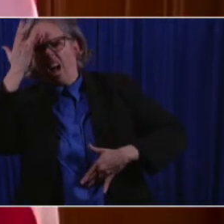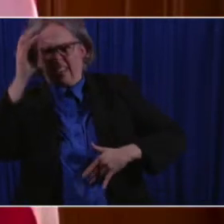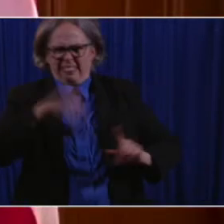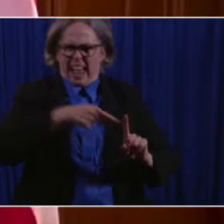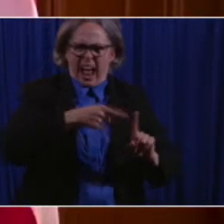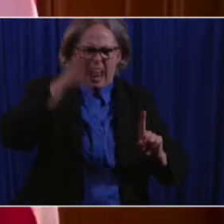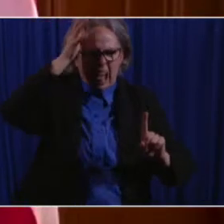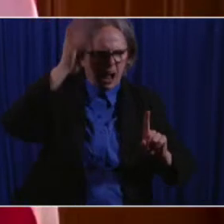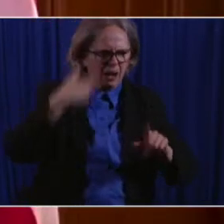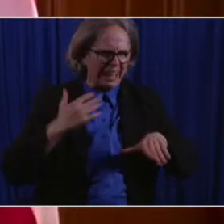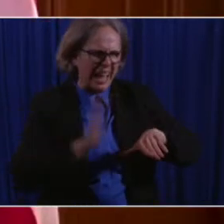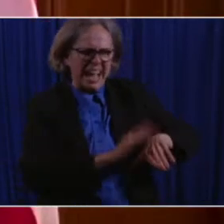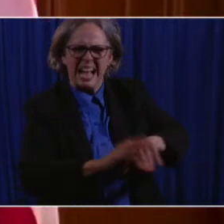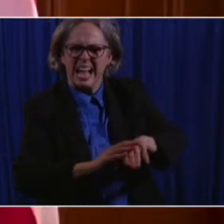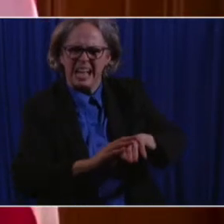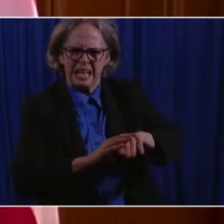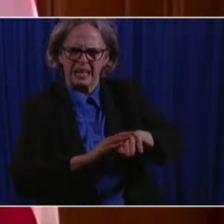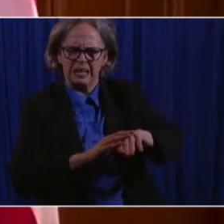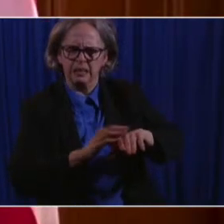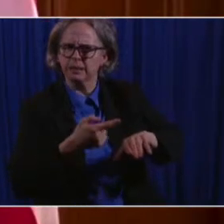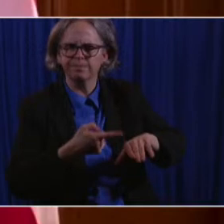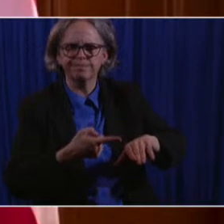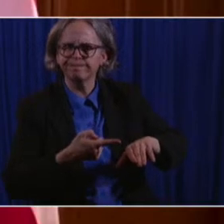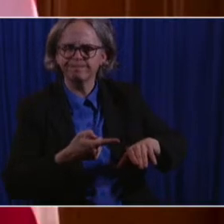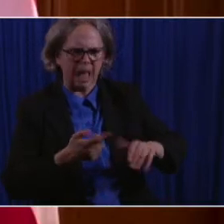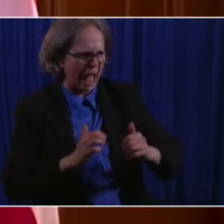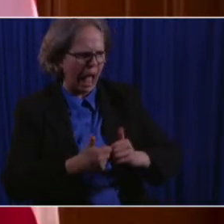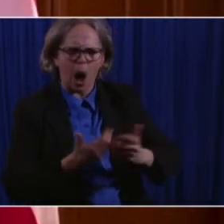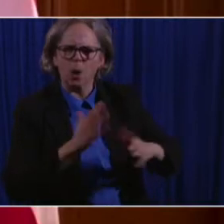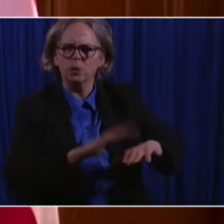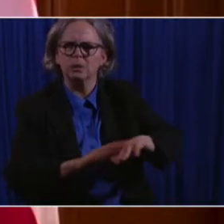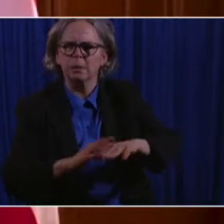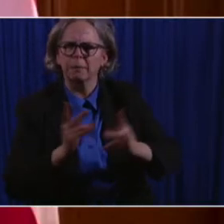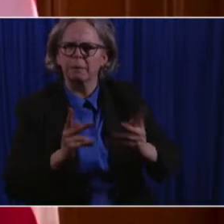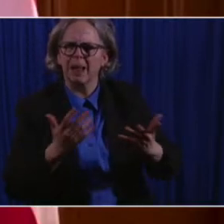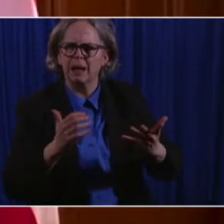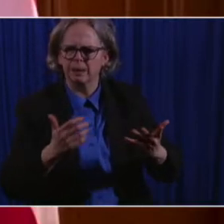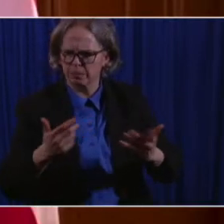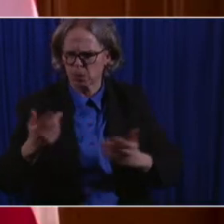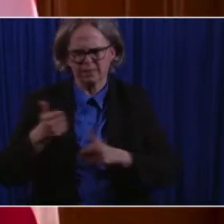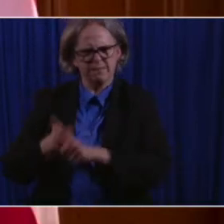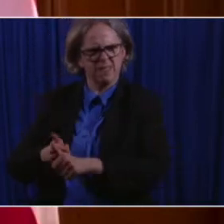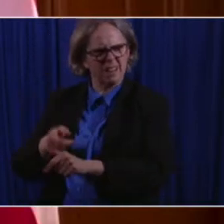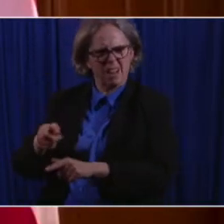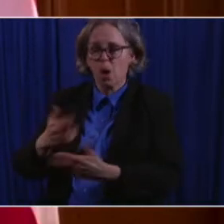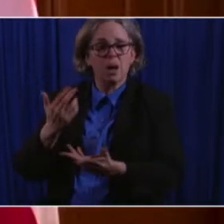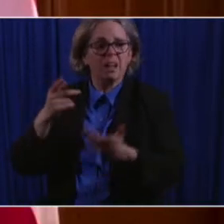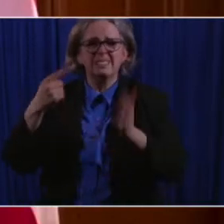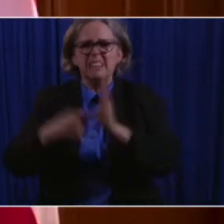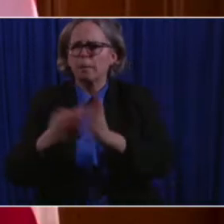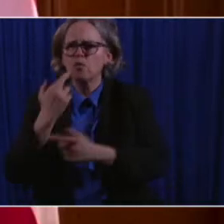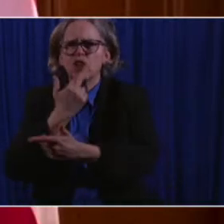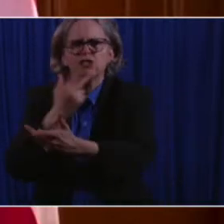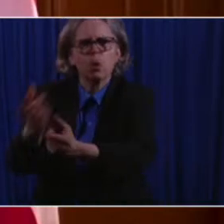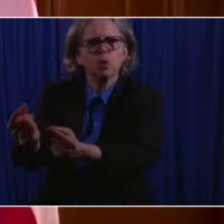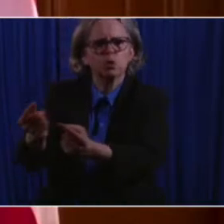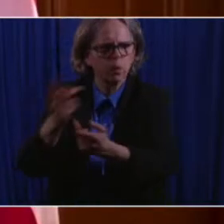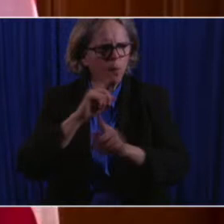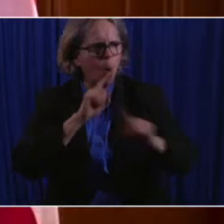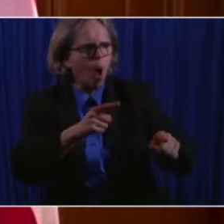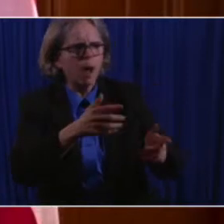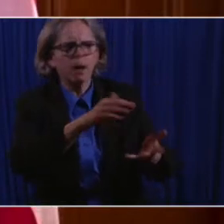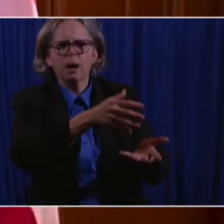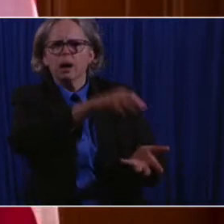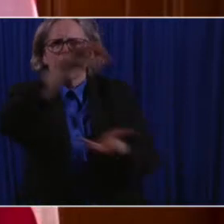that to take certain action. Restaurants, maybe it's unknown exactly all the restaurants that got it. A